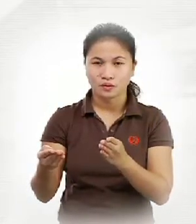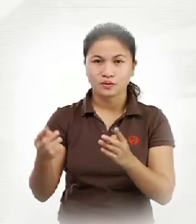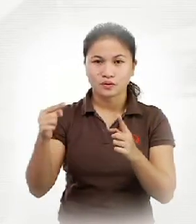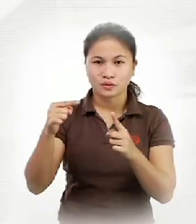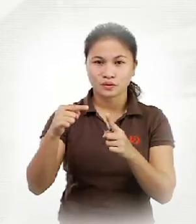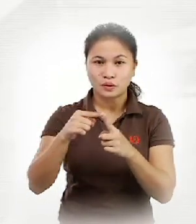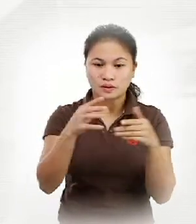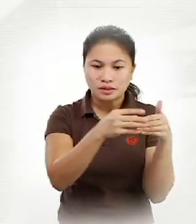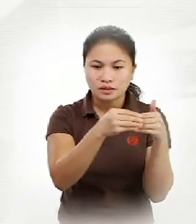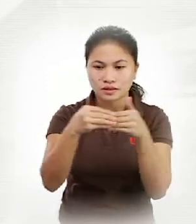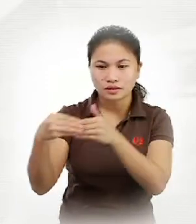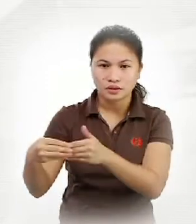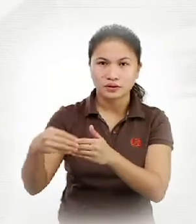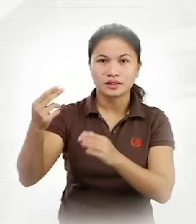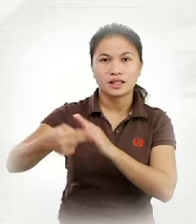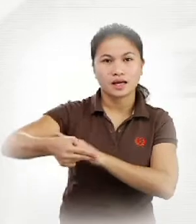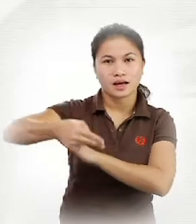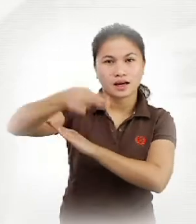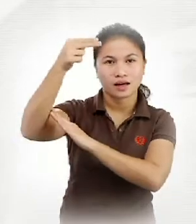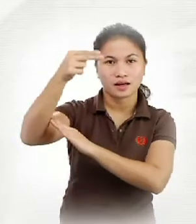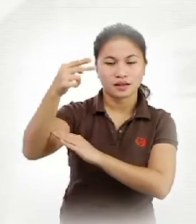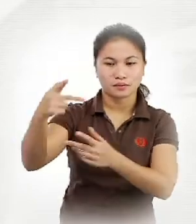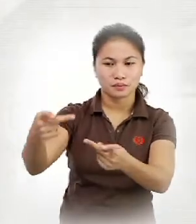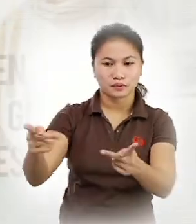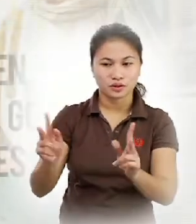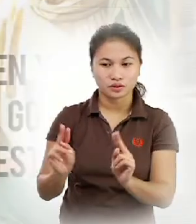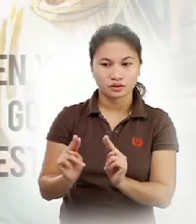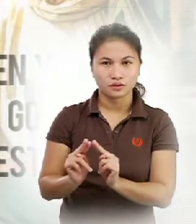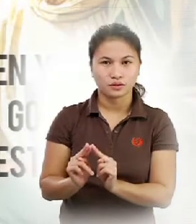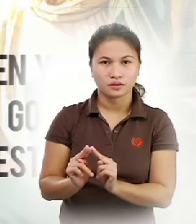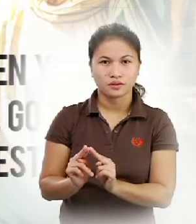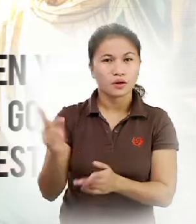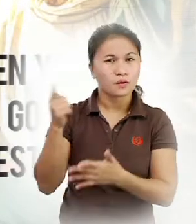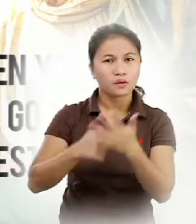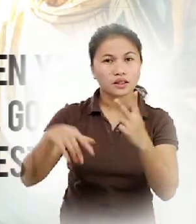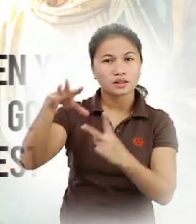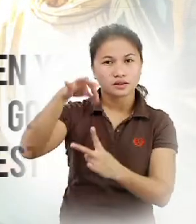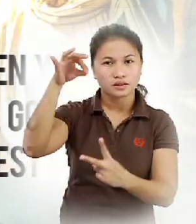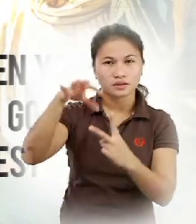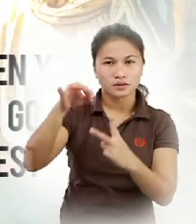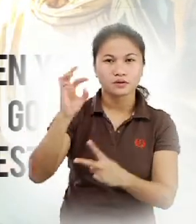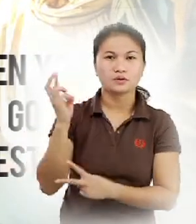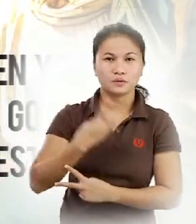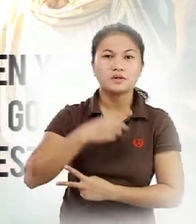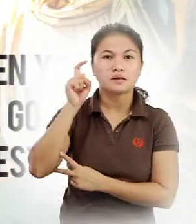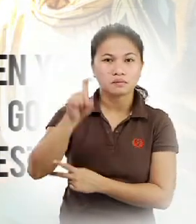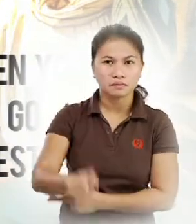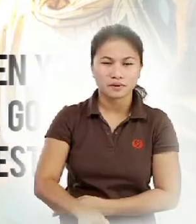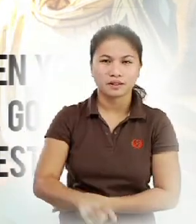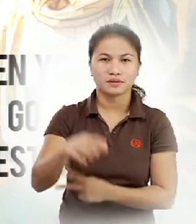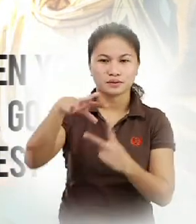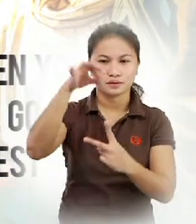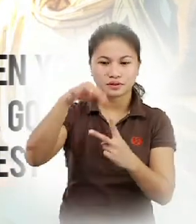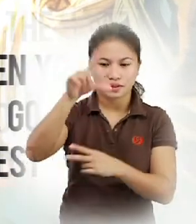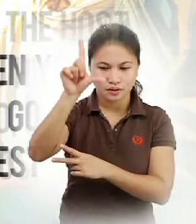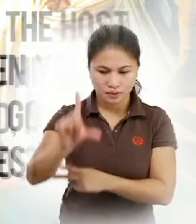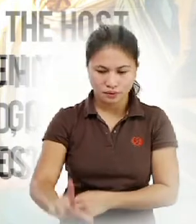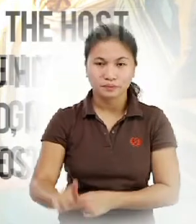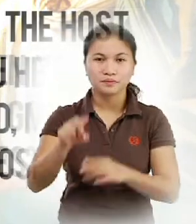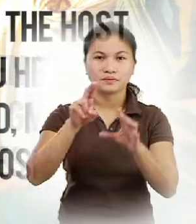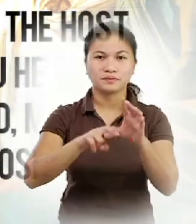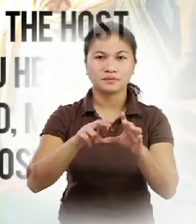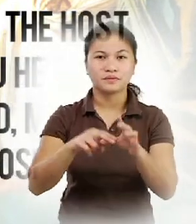to exalt you to a higher position. What should we choose? We should choose the lowest